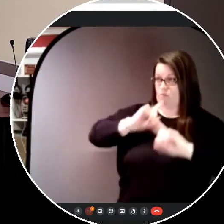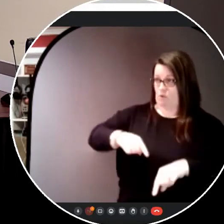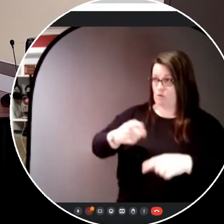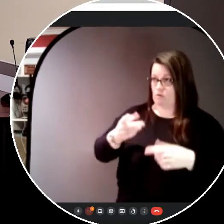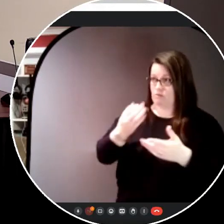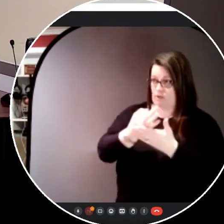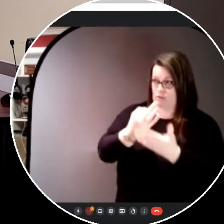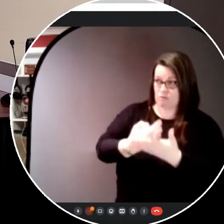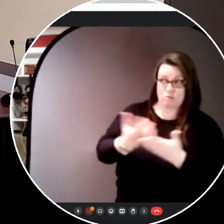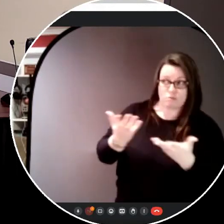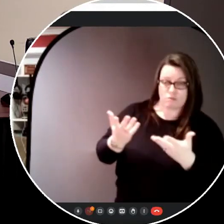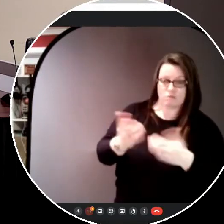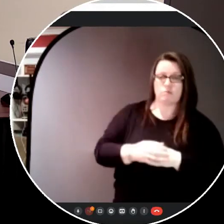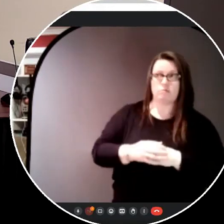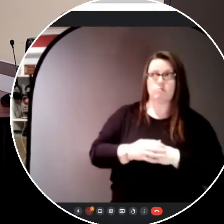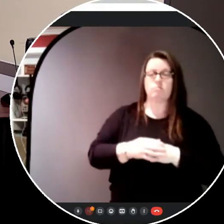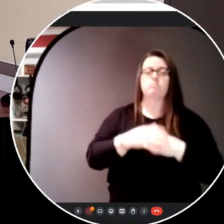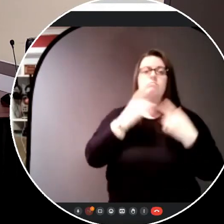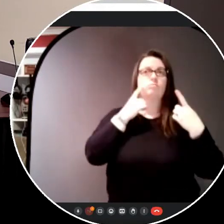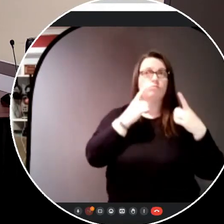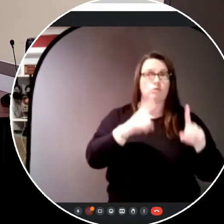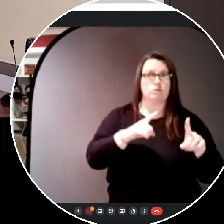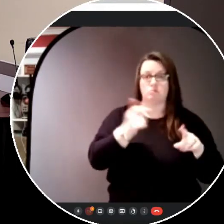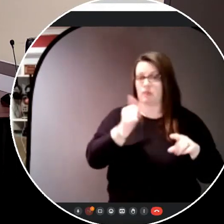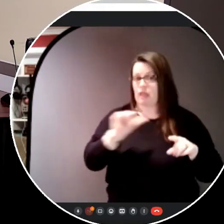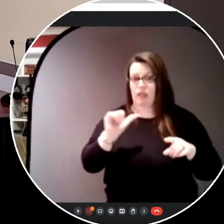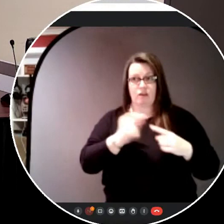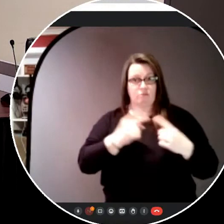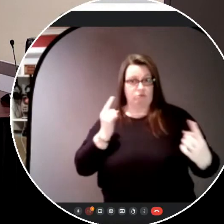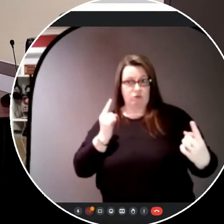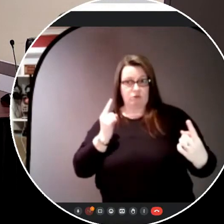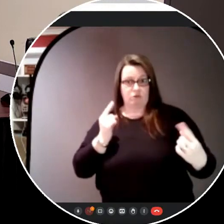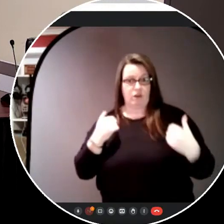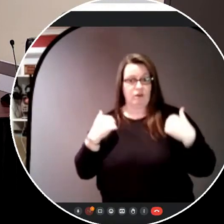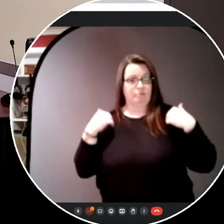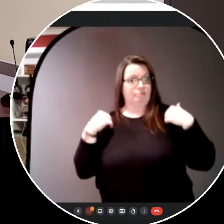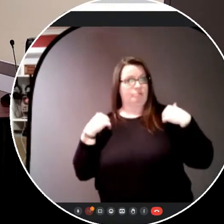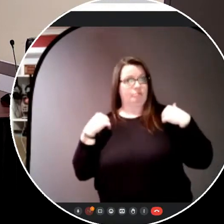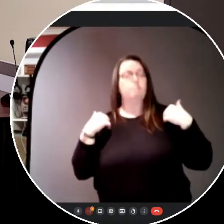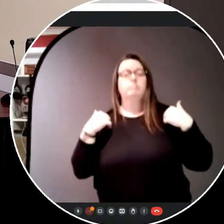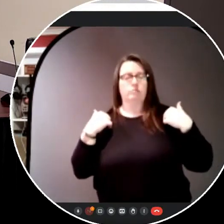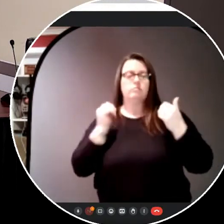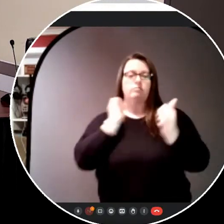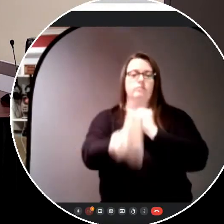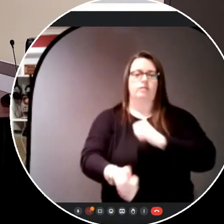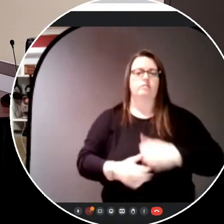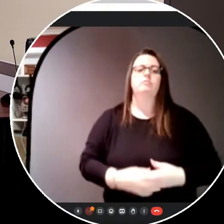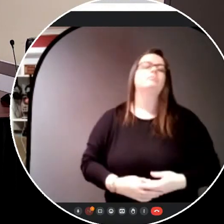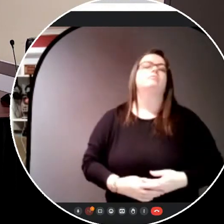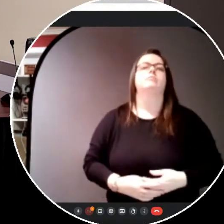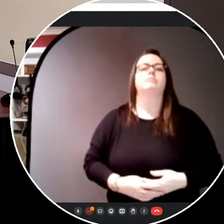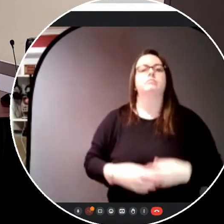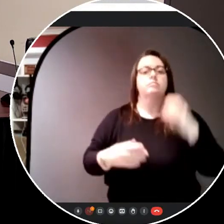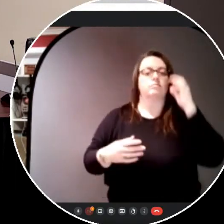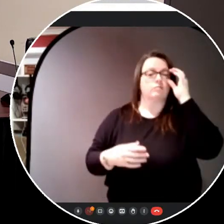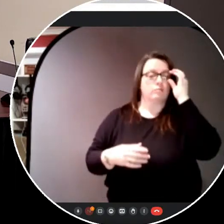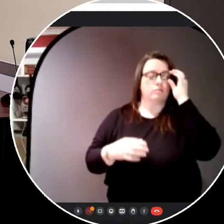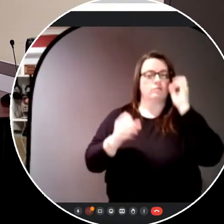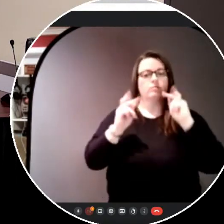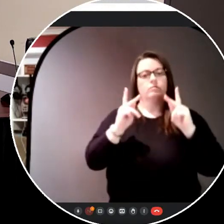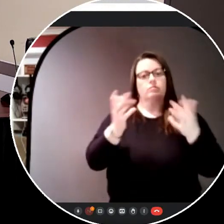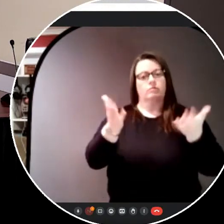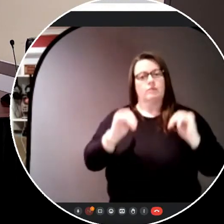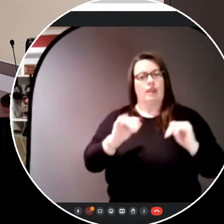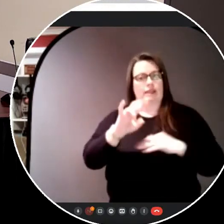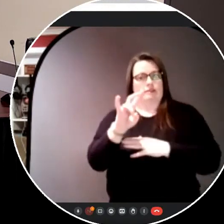Any opposed? Any abstentions? Okay, that's carried. Okay, we're moving right along now to the seventh